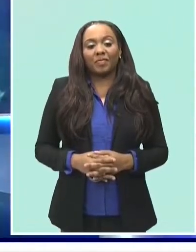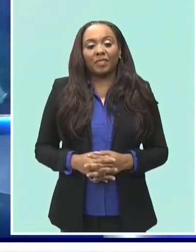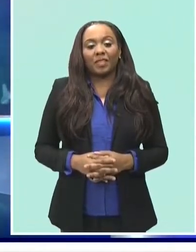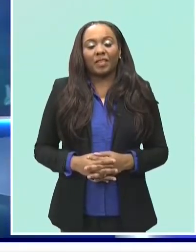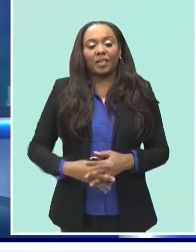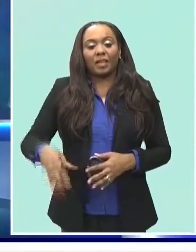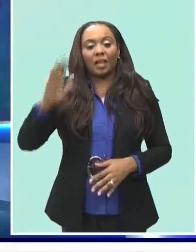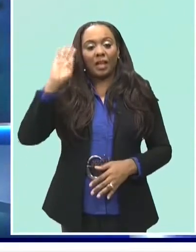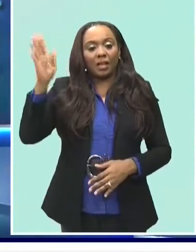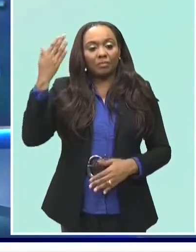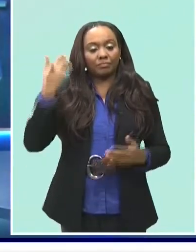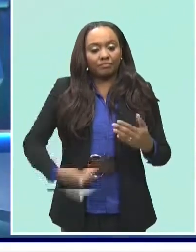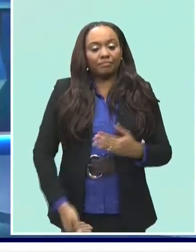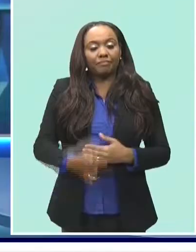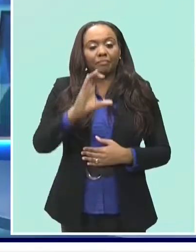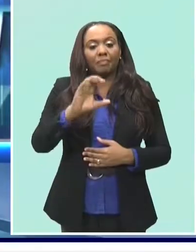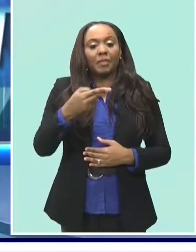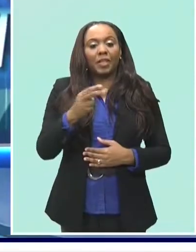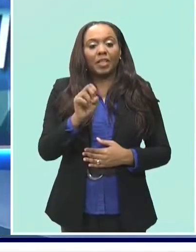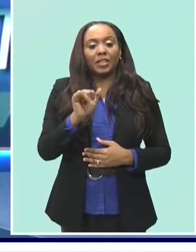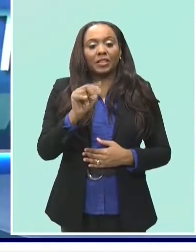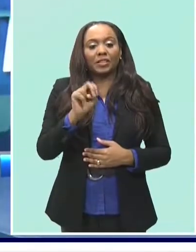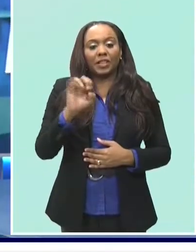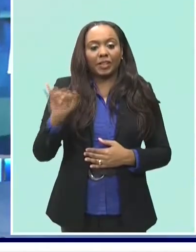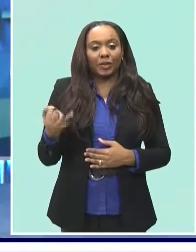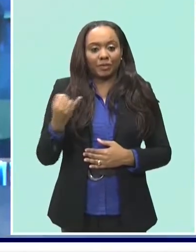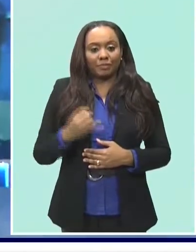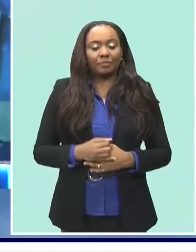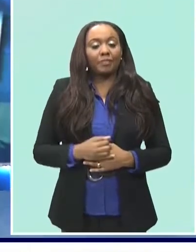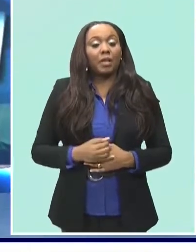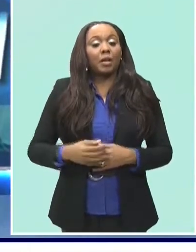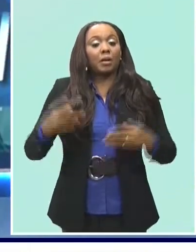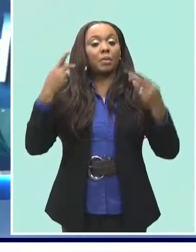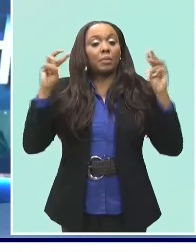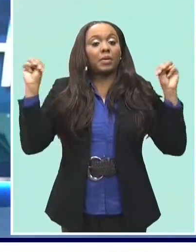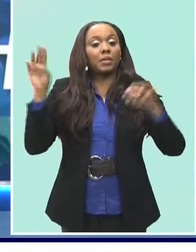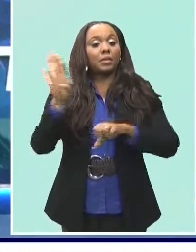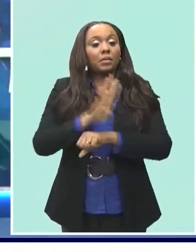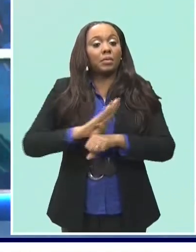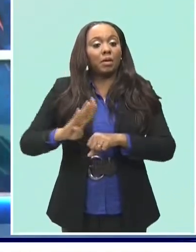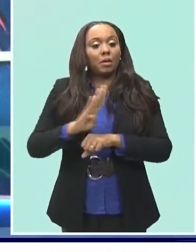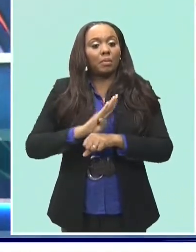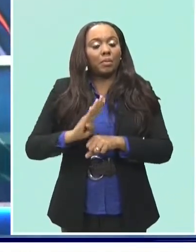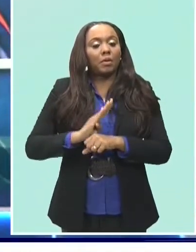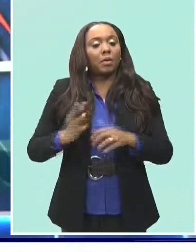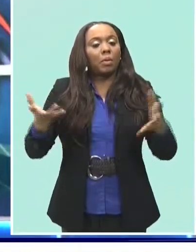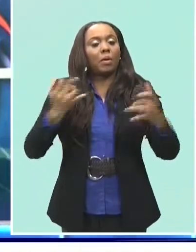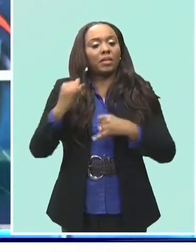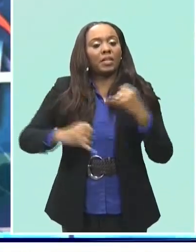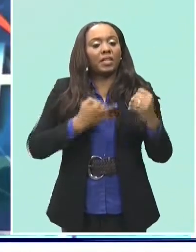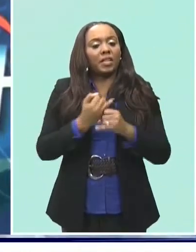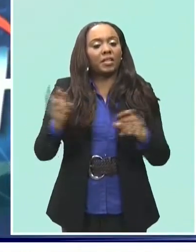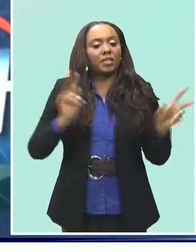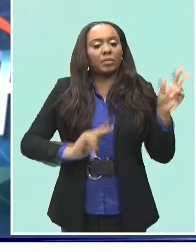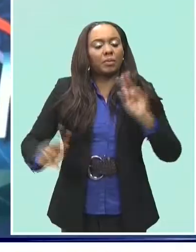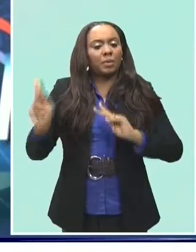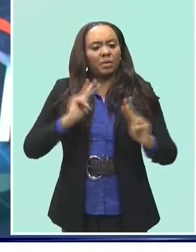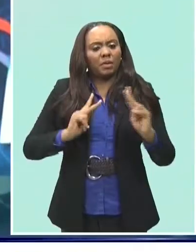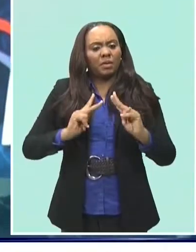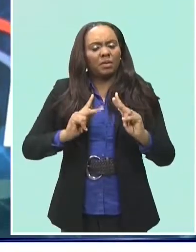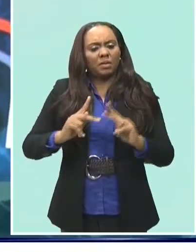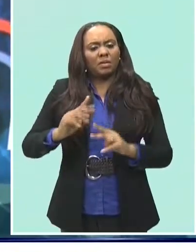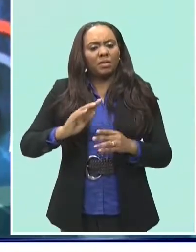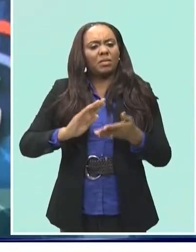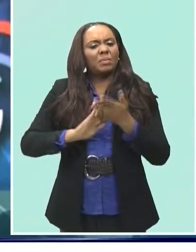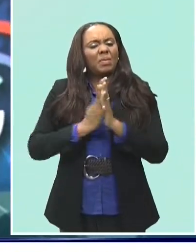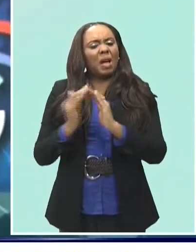I am Shane Jones, leading the news at 7. Prime Minister Mia Moxley has called on the international community to create a level